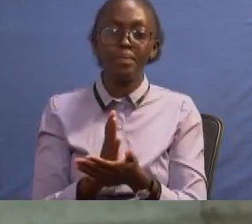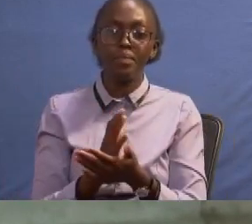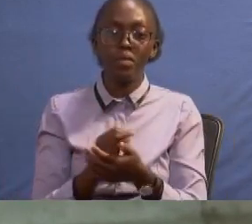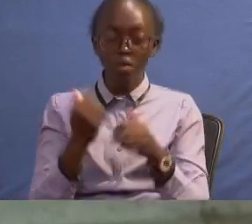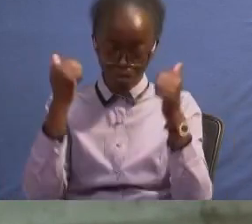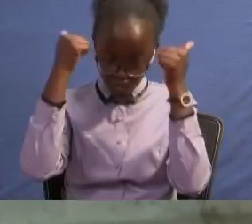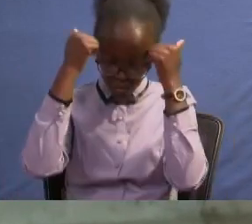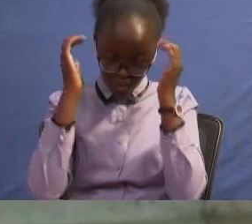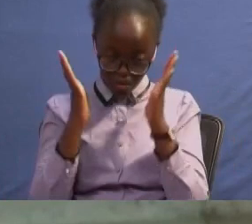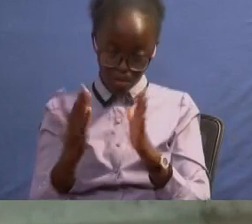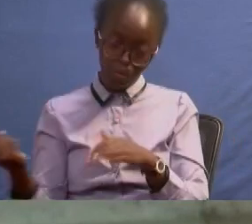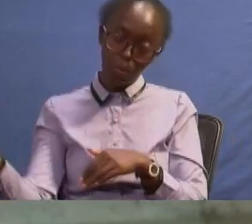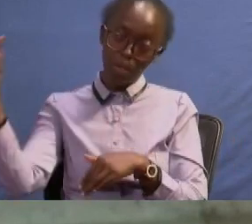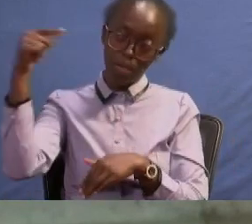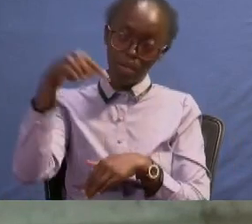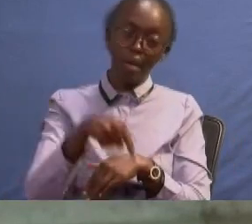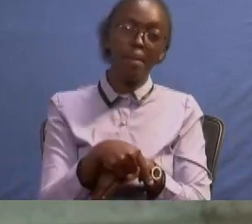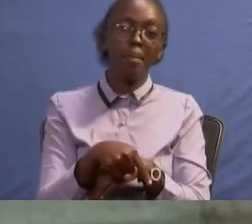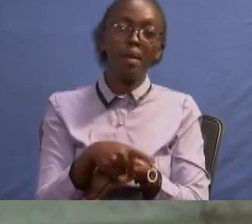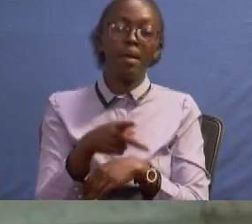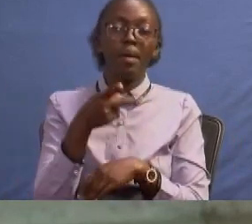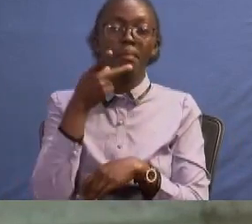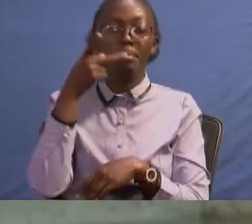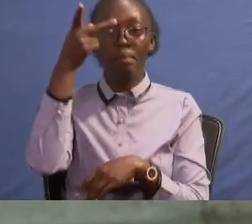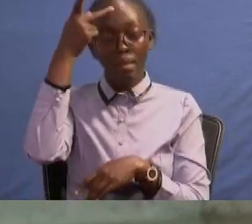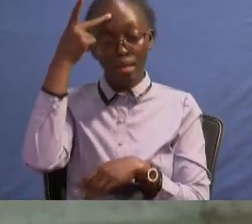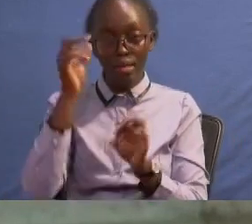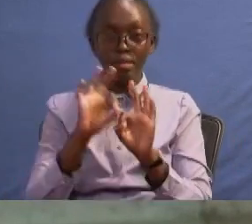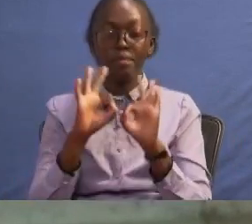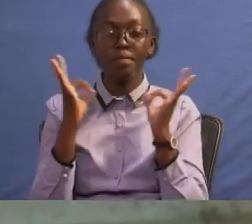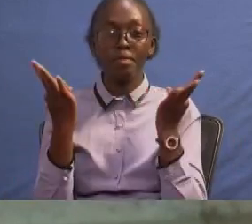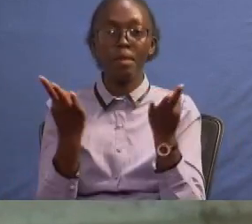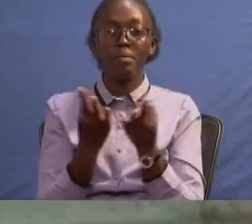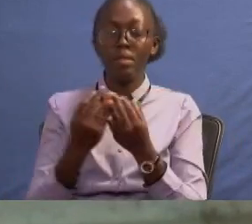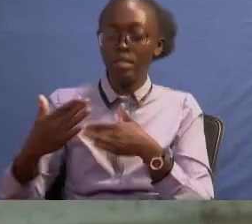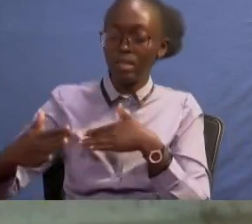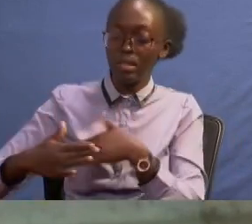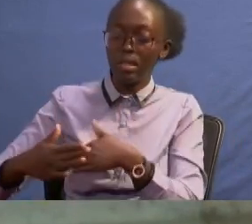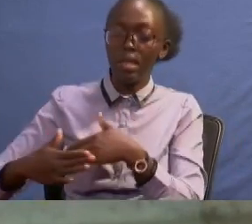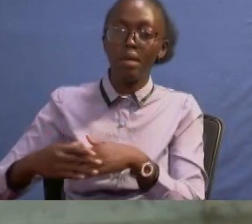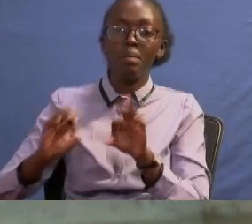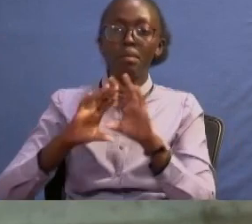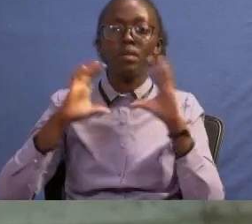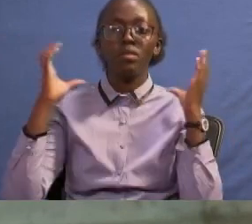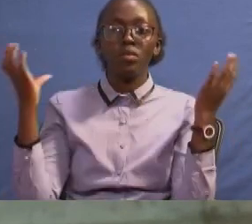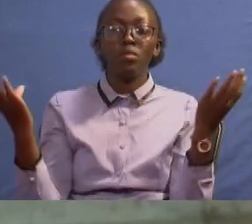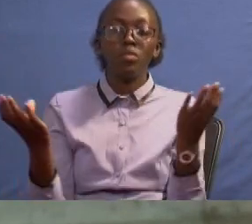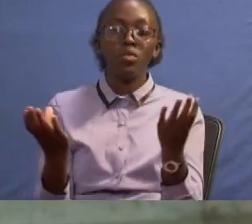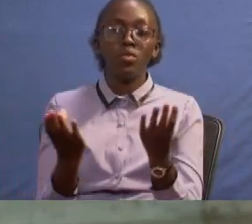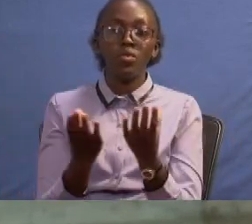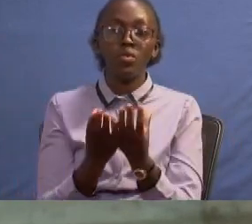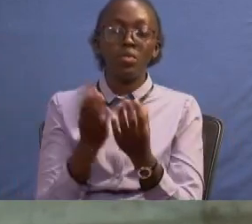here, their parents, their families, their neighbors, the community,